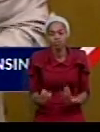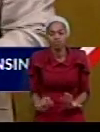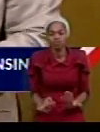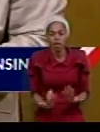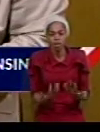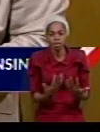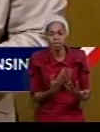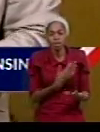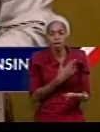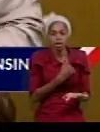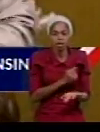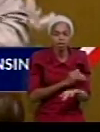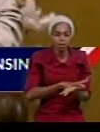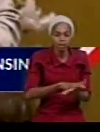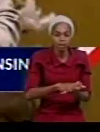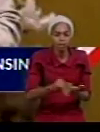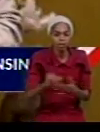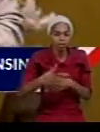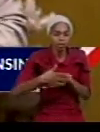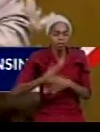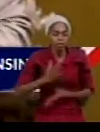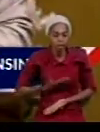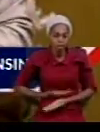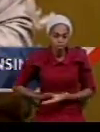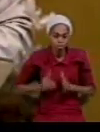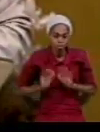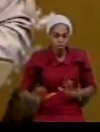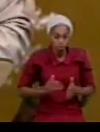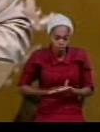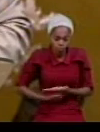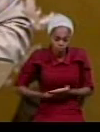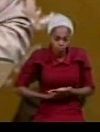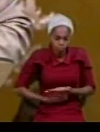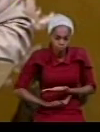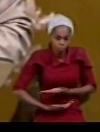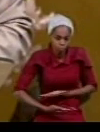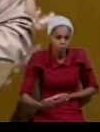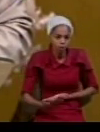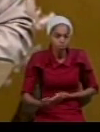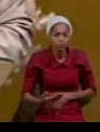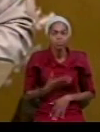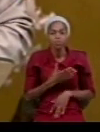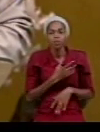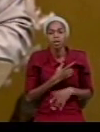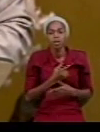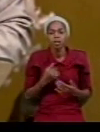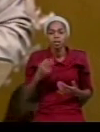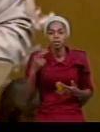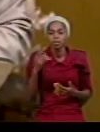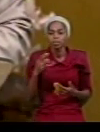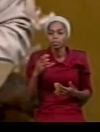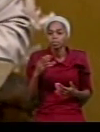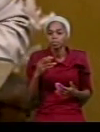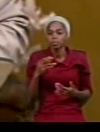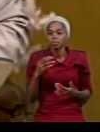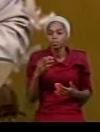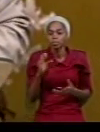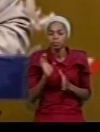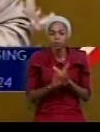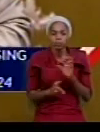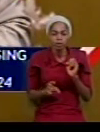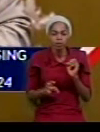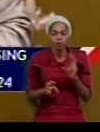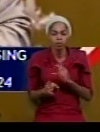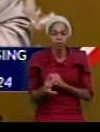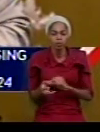chapter 12, I read from verse 1, and the Lord spake unto Moses, saying, speak unto the children of Israel, saying, if a woman have conceived seed and